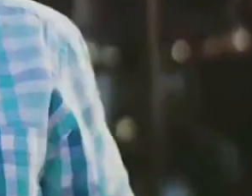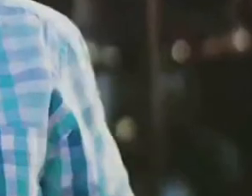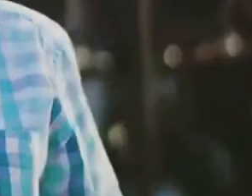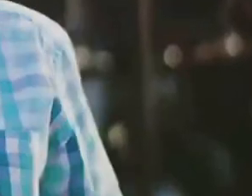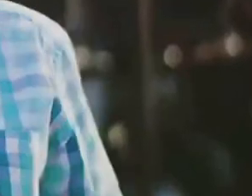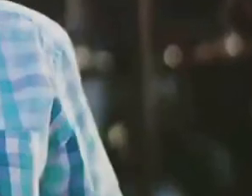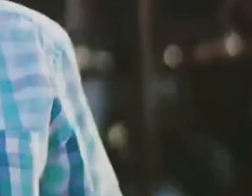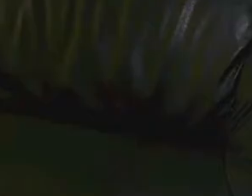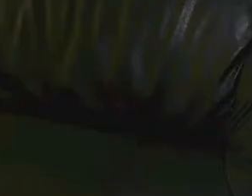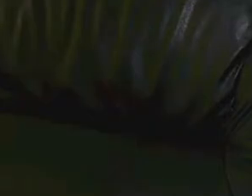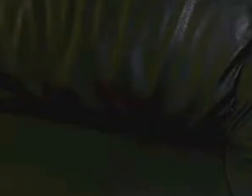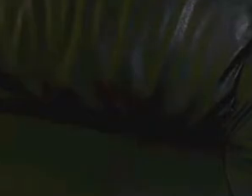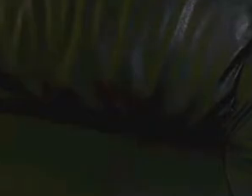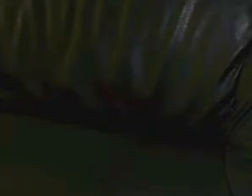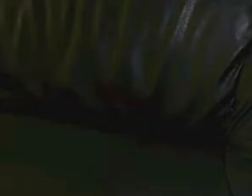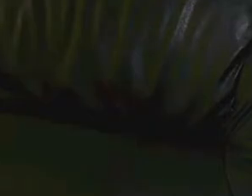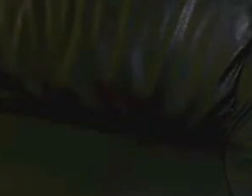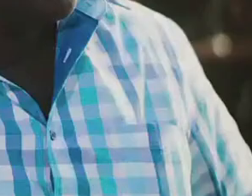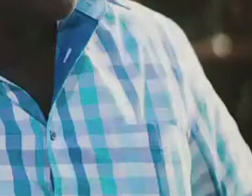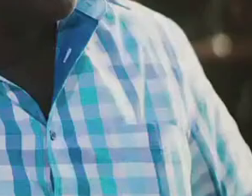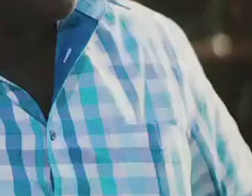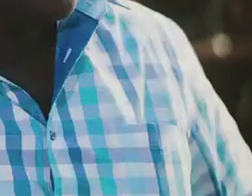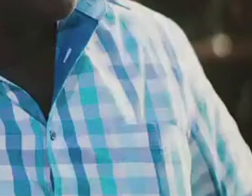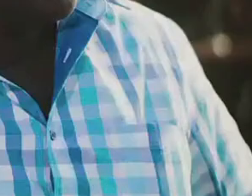can provide for us.